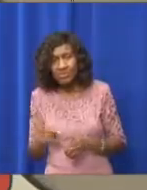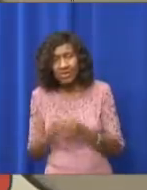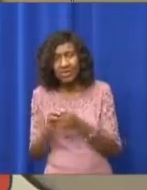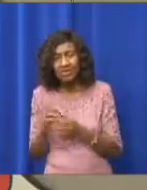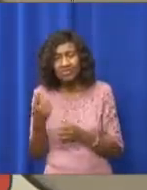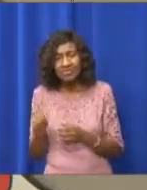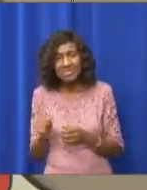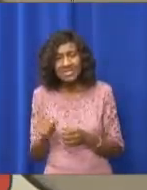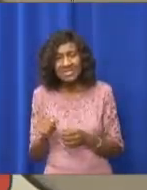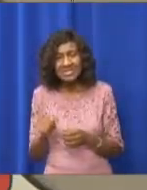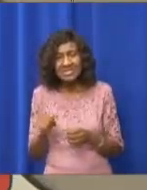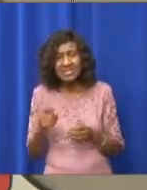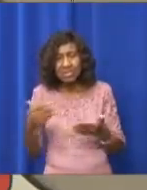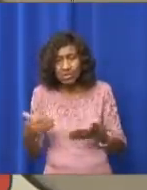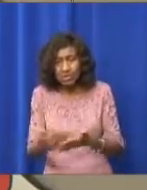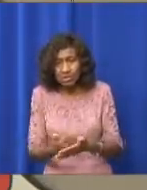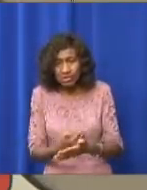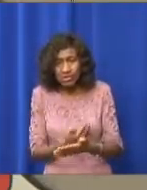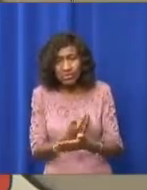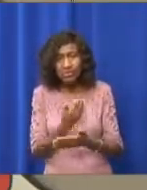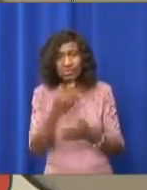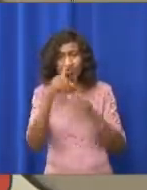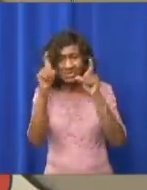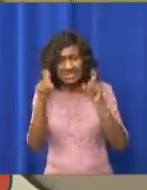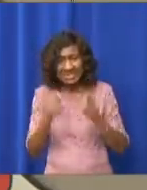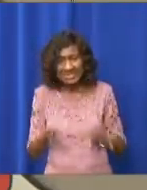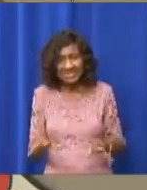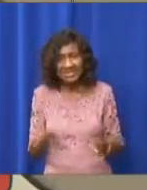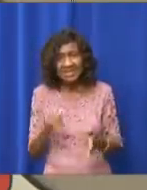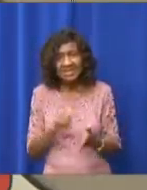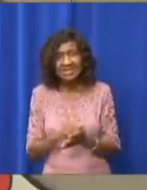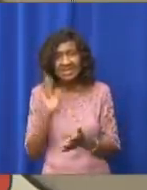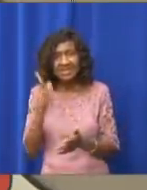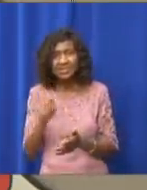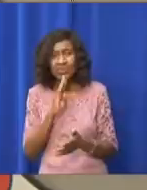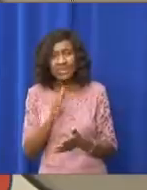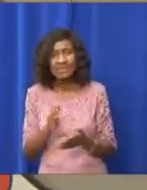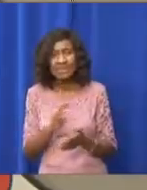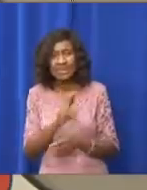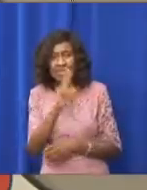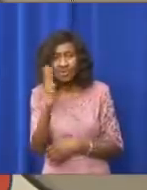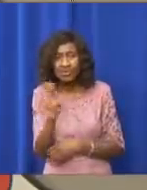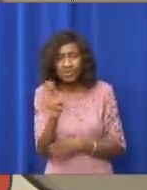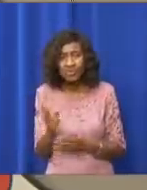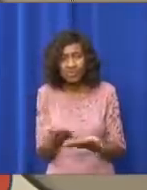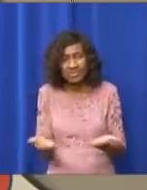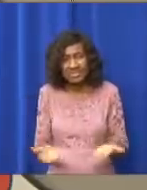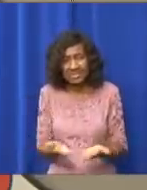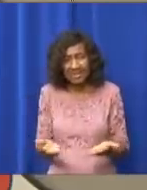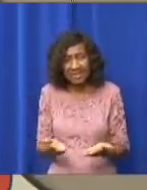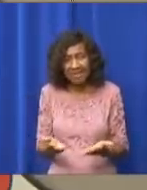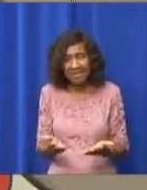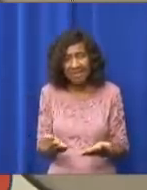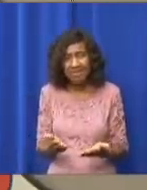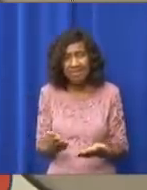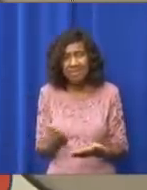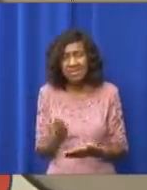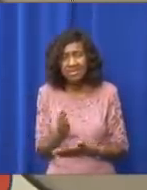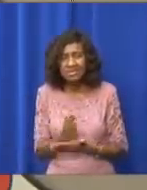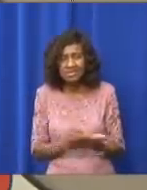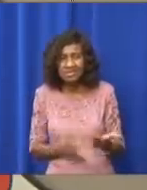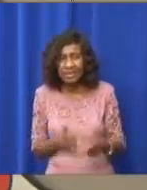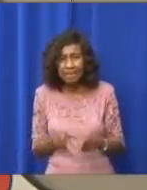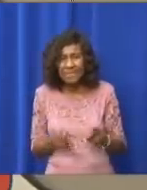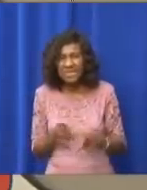immunity tests, the antibody tests that he mentioned, because although there is still some doubt about the science surrounding those and